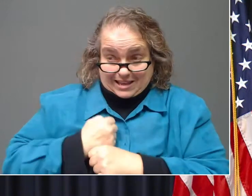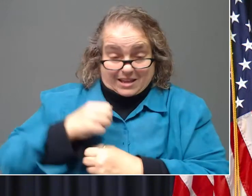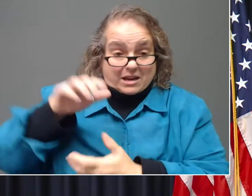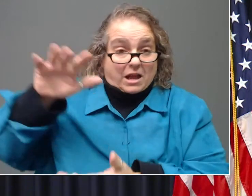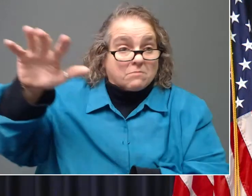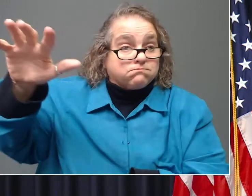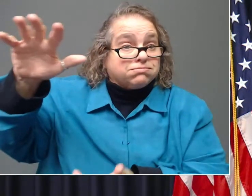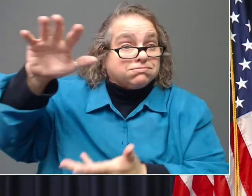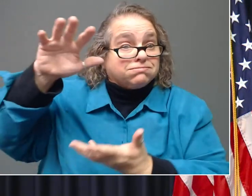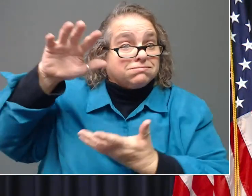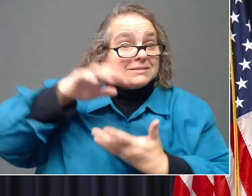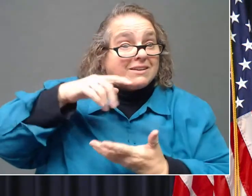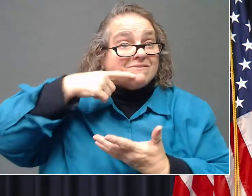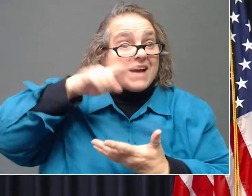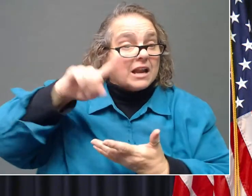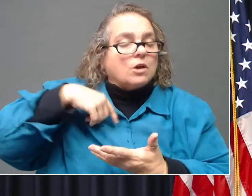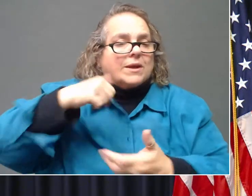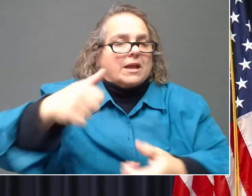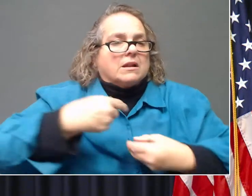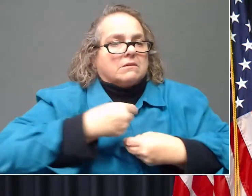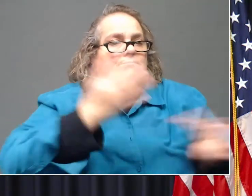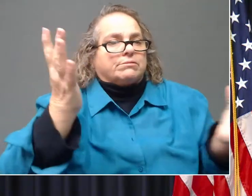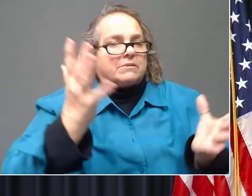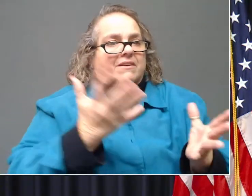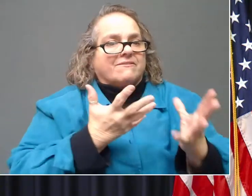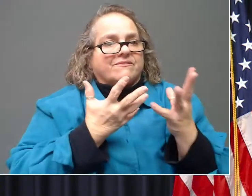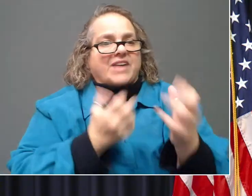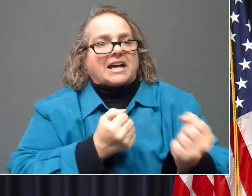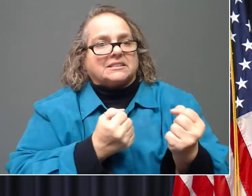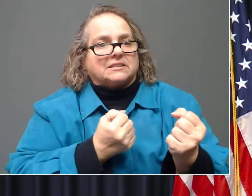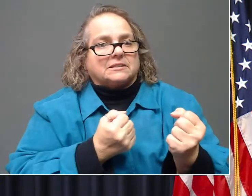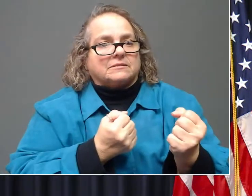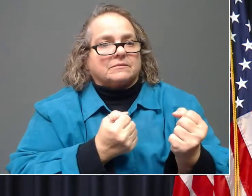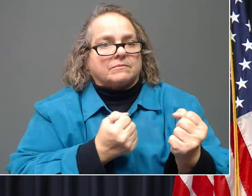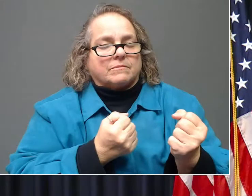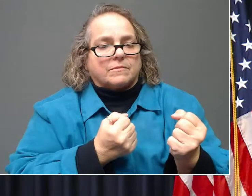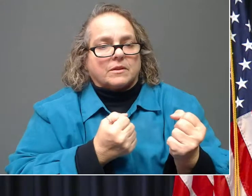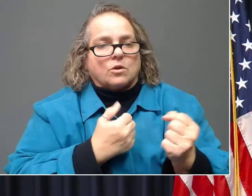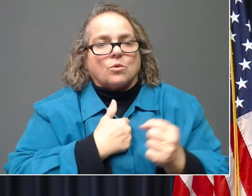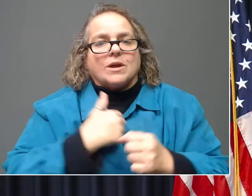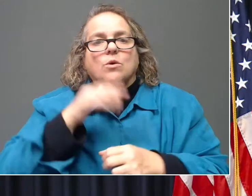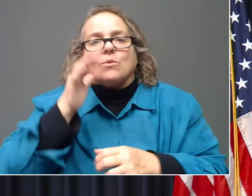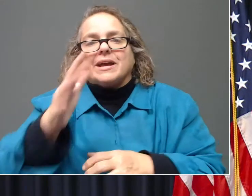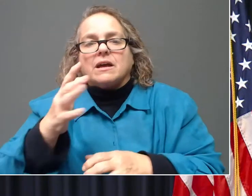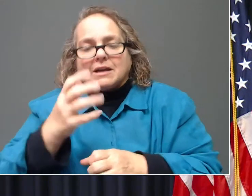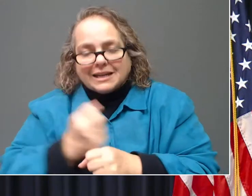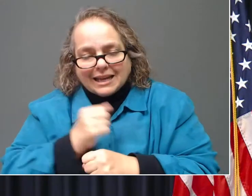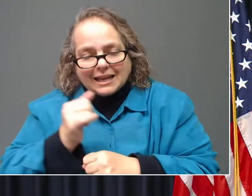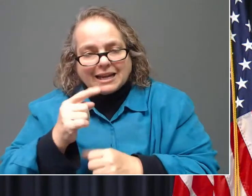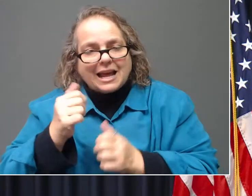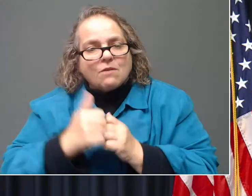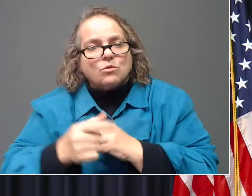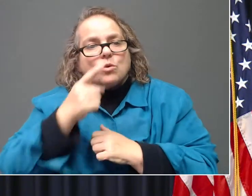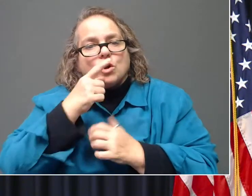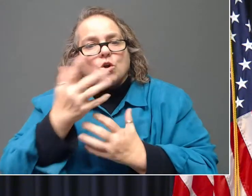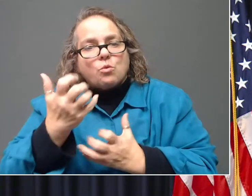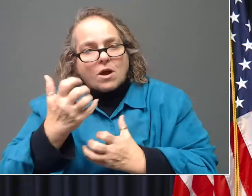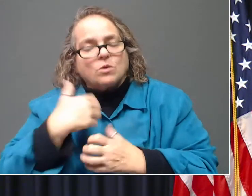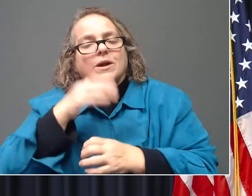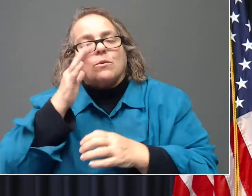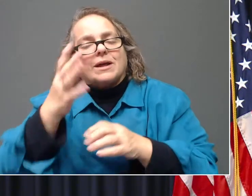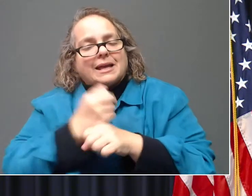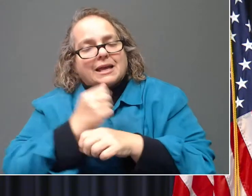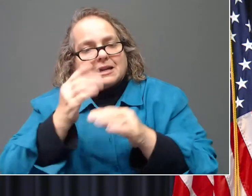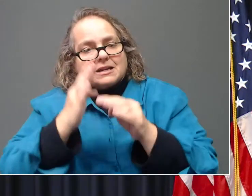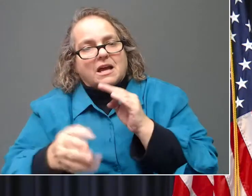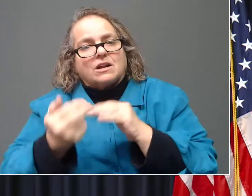out fast, get it into your arm fast. We are all going to get vaccinated, everybody who wants to. We're going to get it done in the coming months.